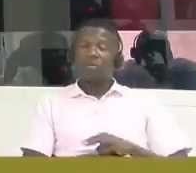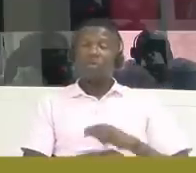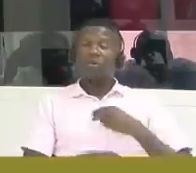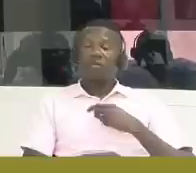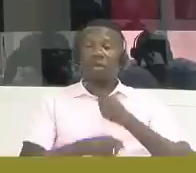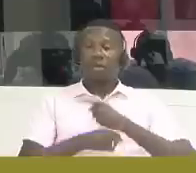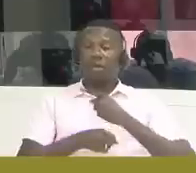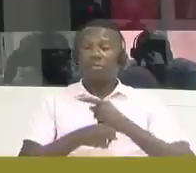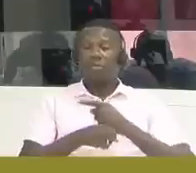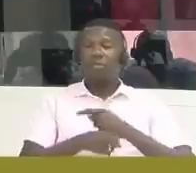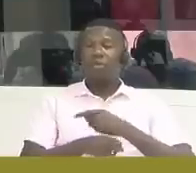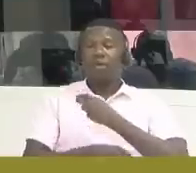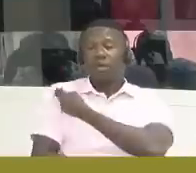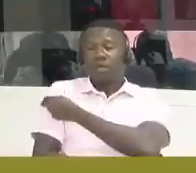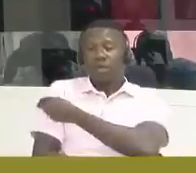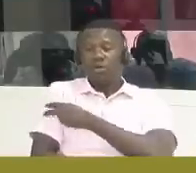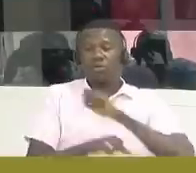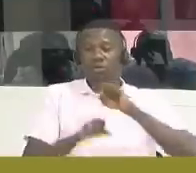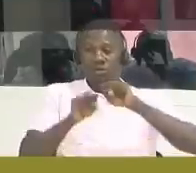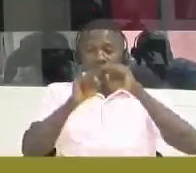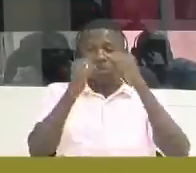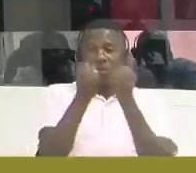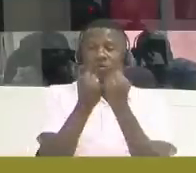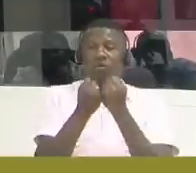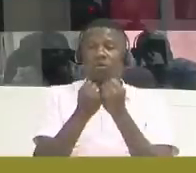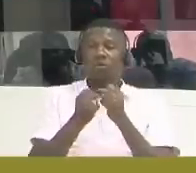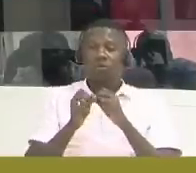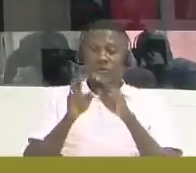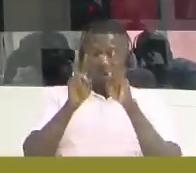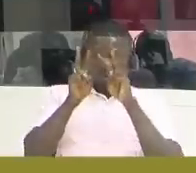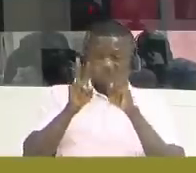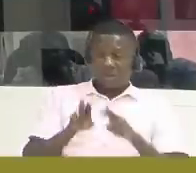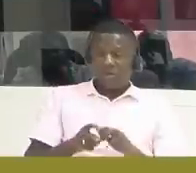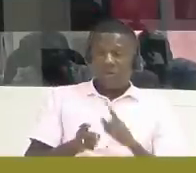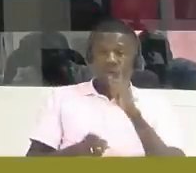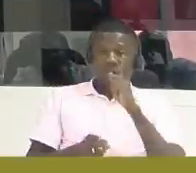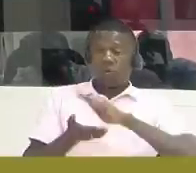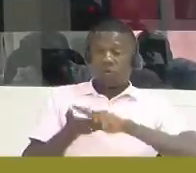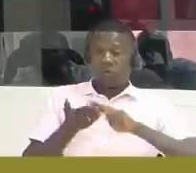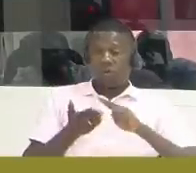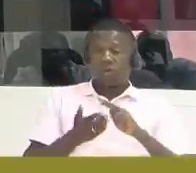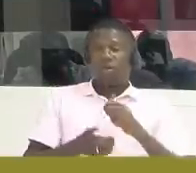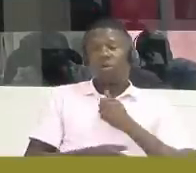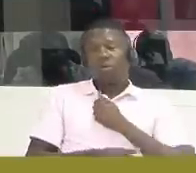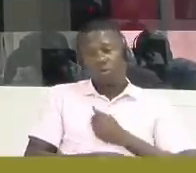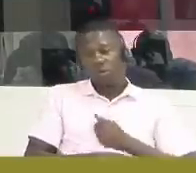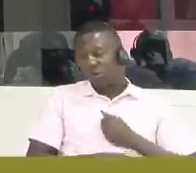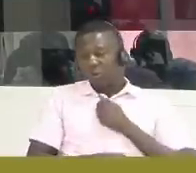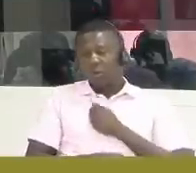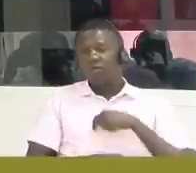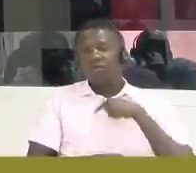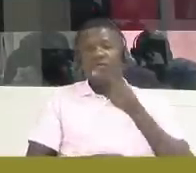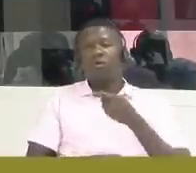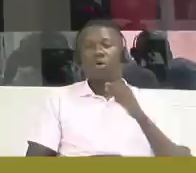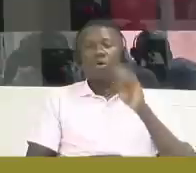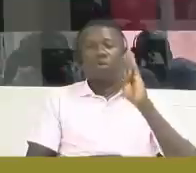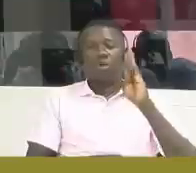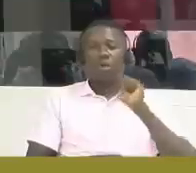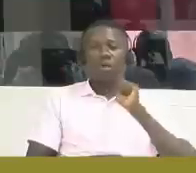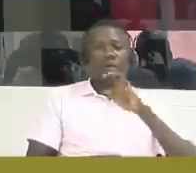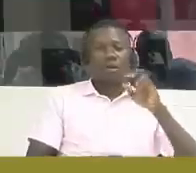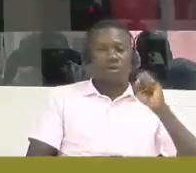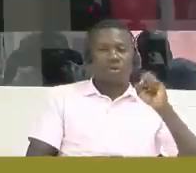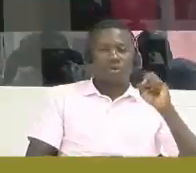a week of mourning for the late Omar Barrow, effectively the 10th of April